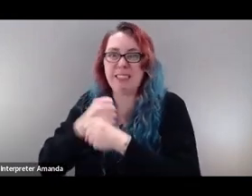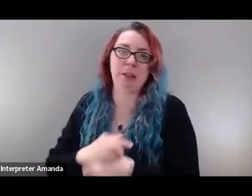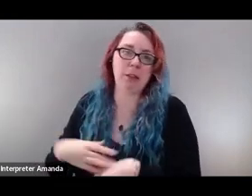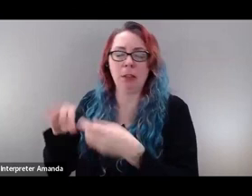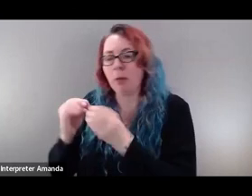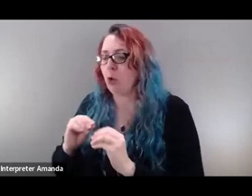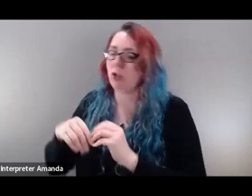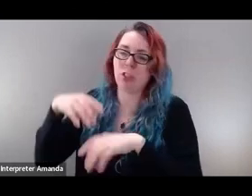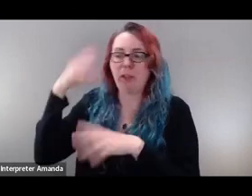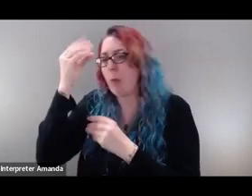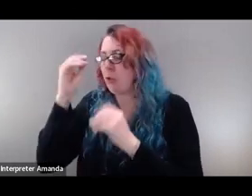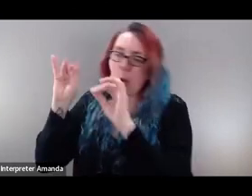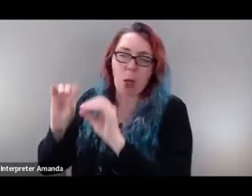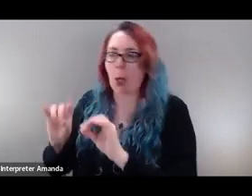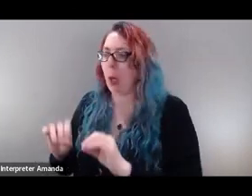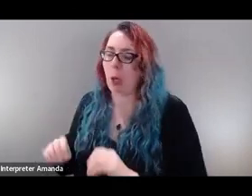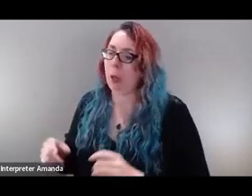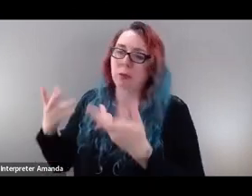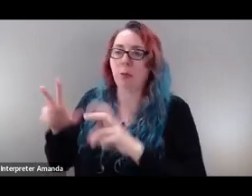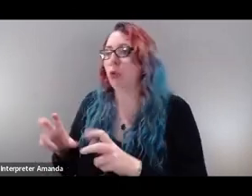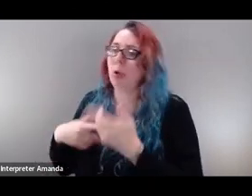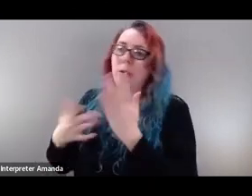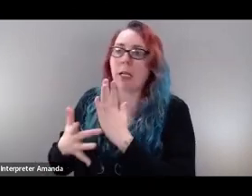it is, it flattens everything. It's either like a